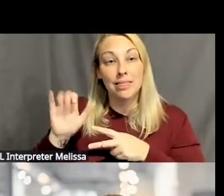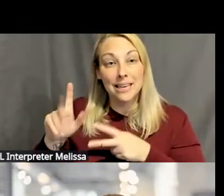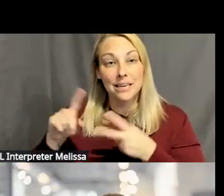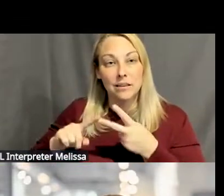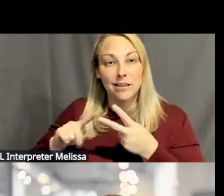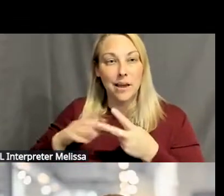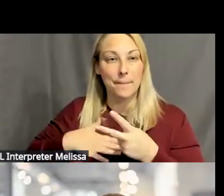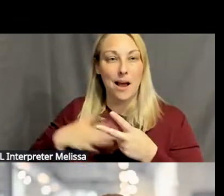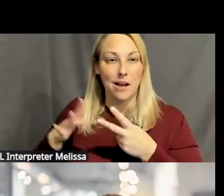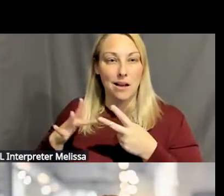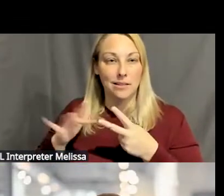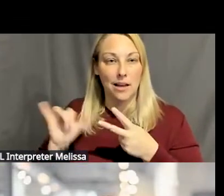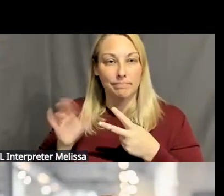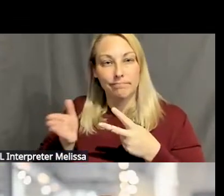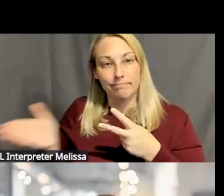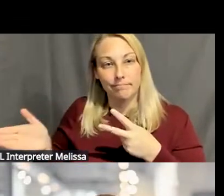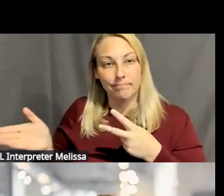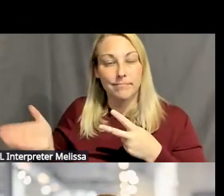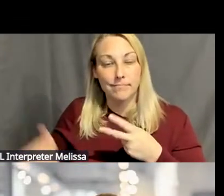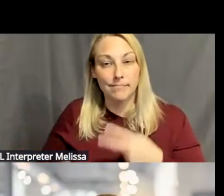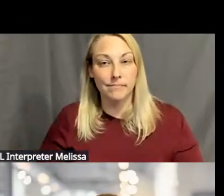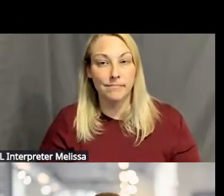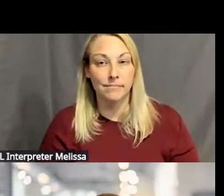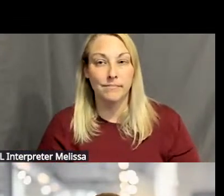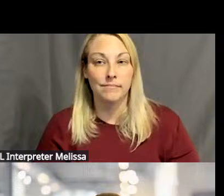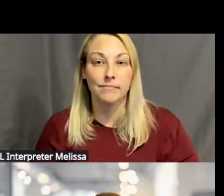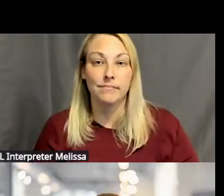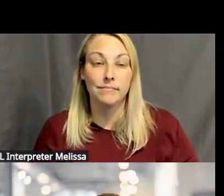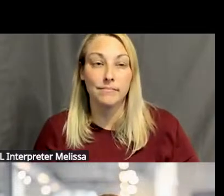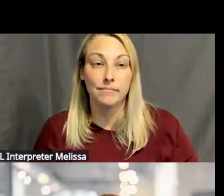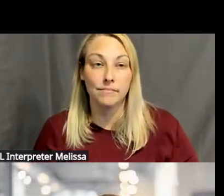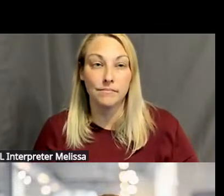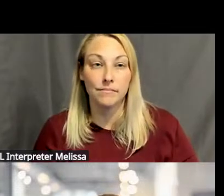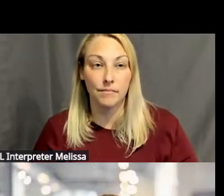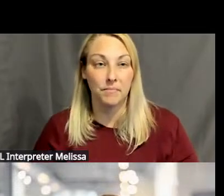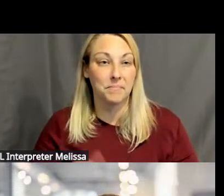Perfect. Were there any questions from the commissioners?